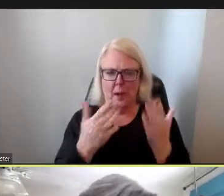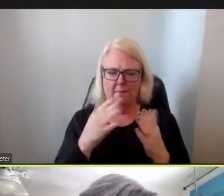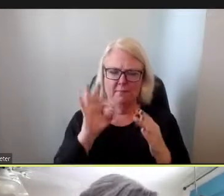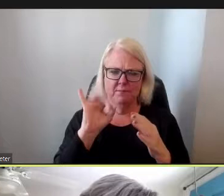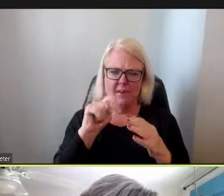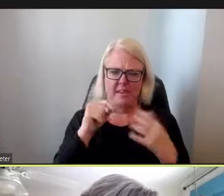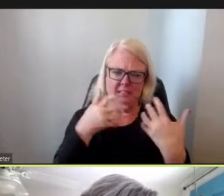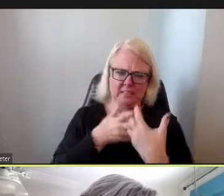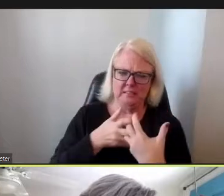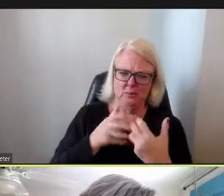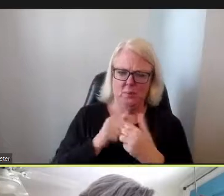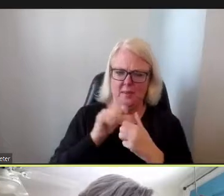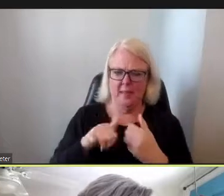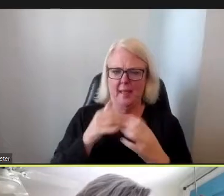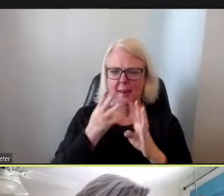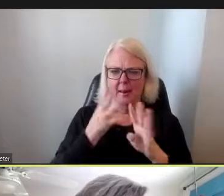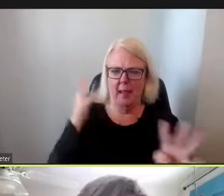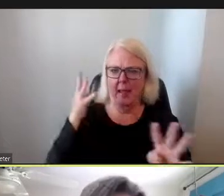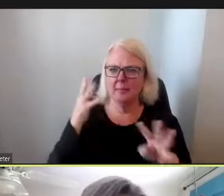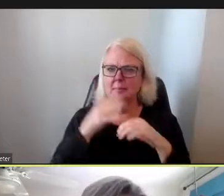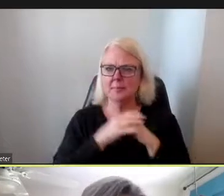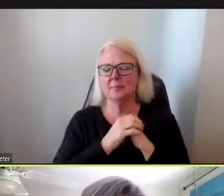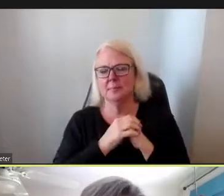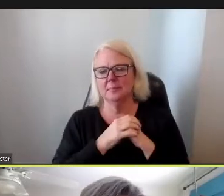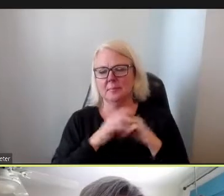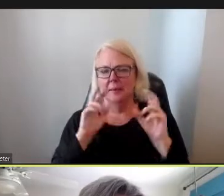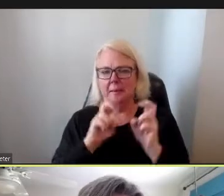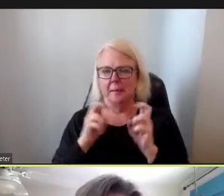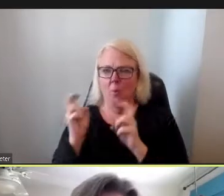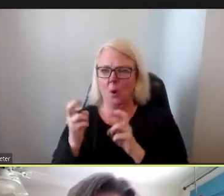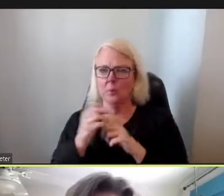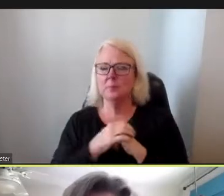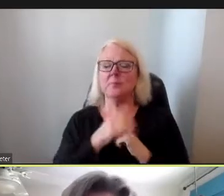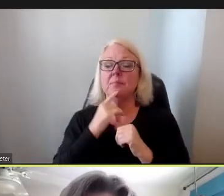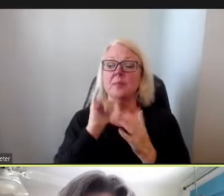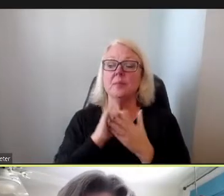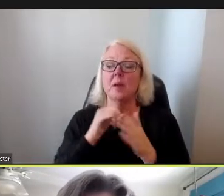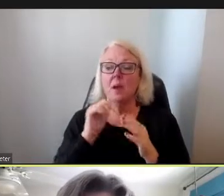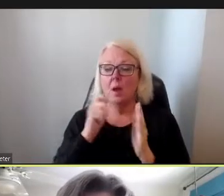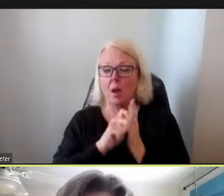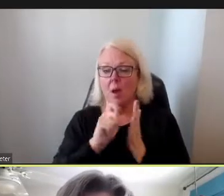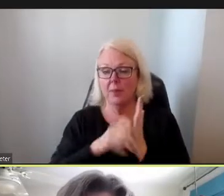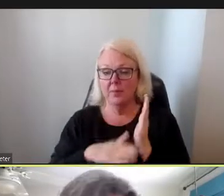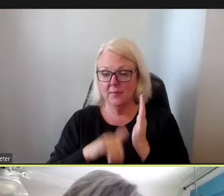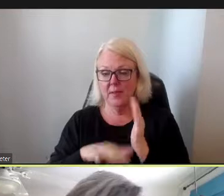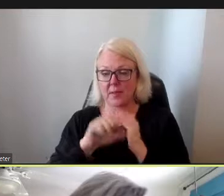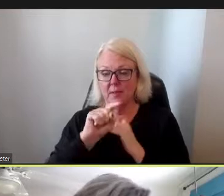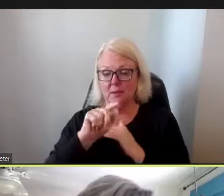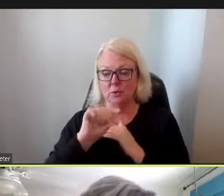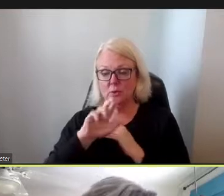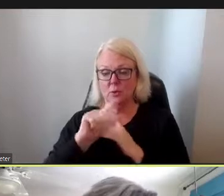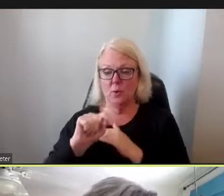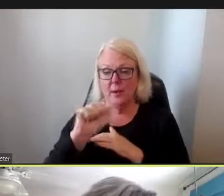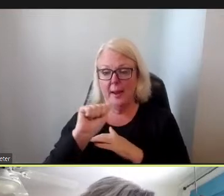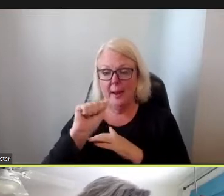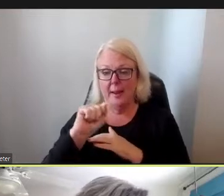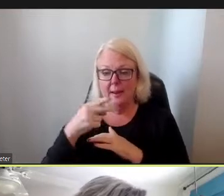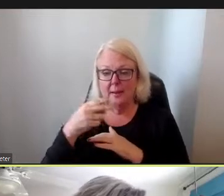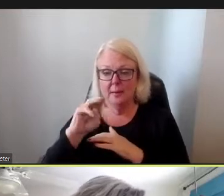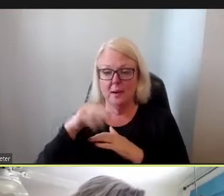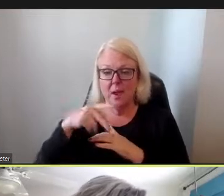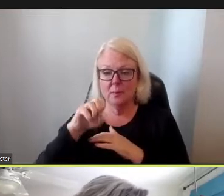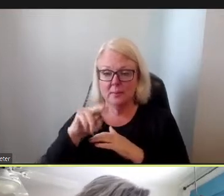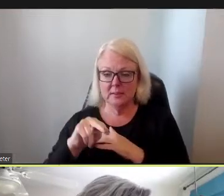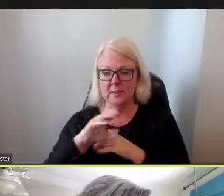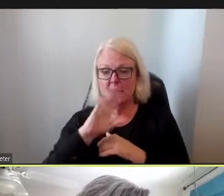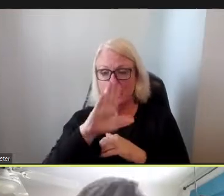line, end quote. Now, the author of this tool, whose name is Stuart A. Thompson, as well as